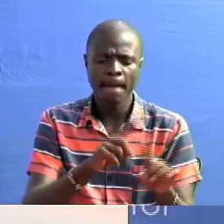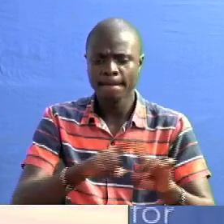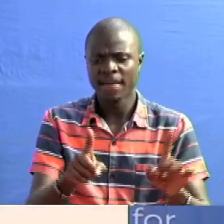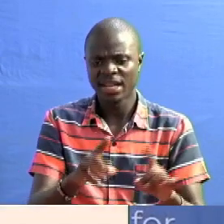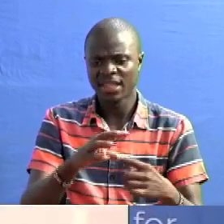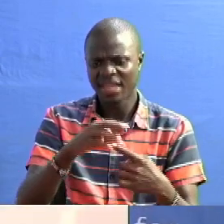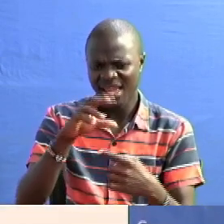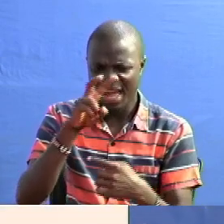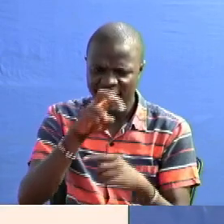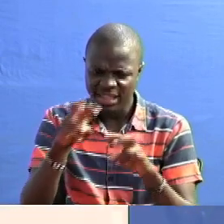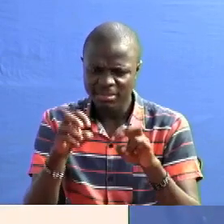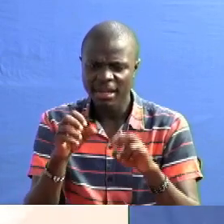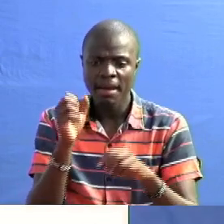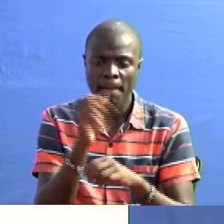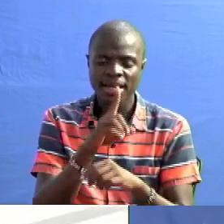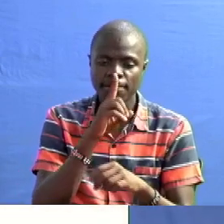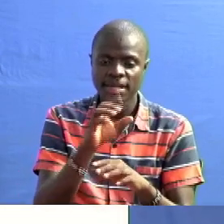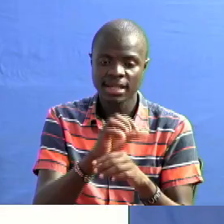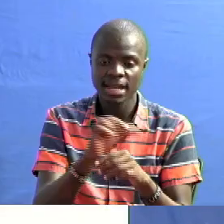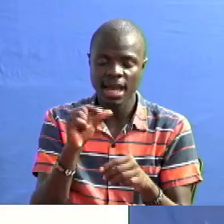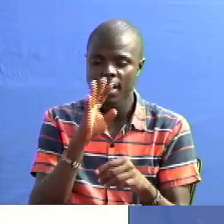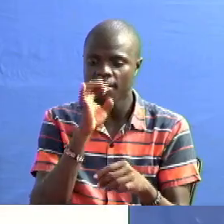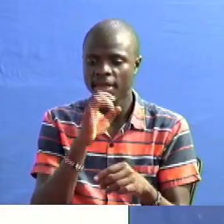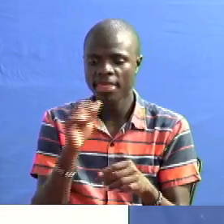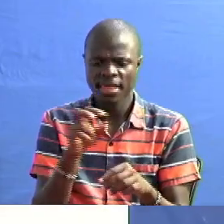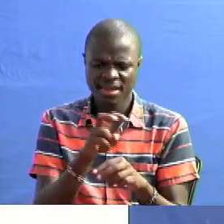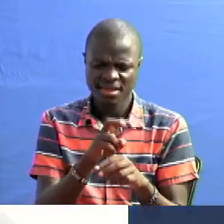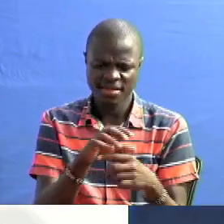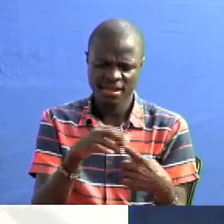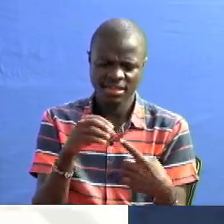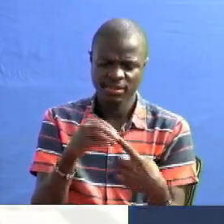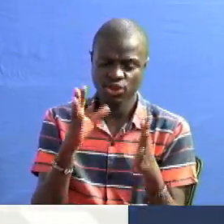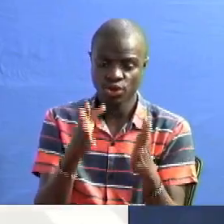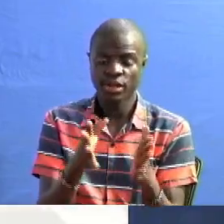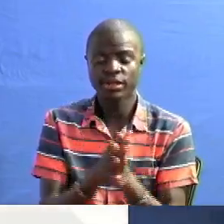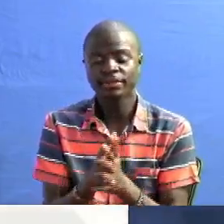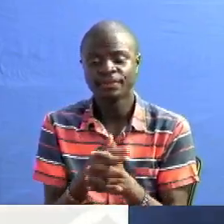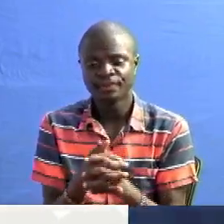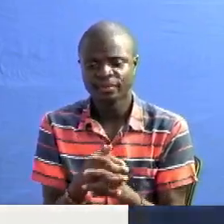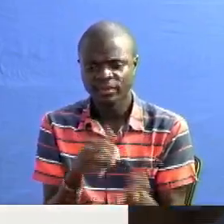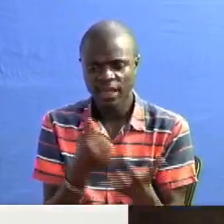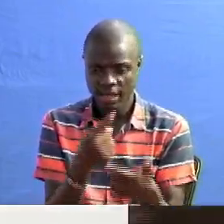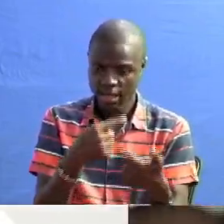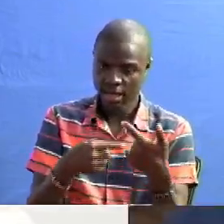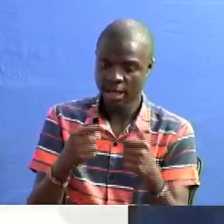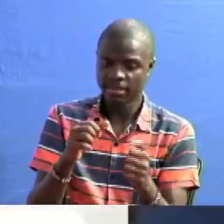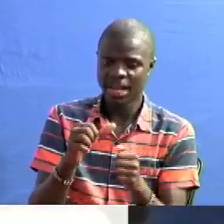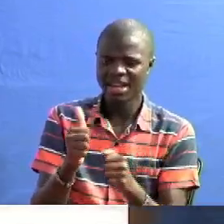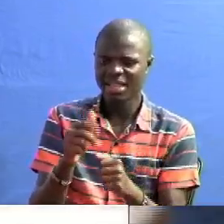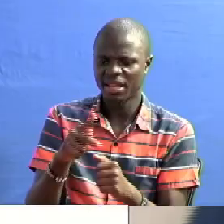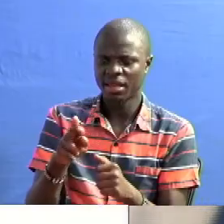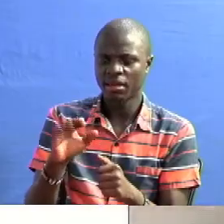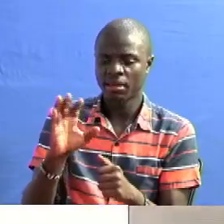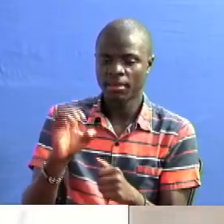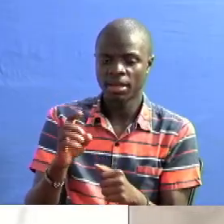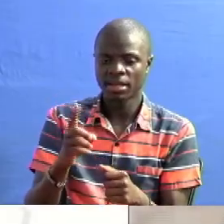professional. But while therapy can be immensely beneficial, it is important to acknowledge that it comes at a price. For some